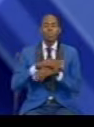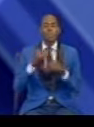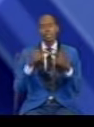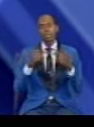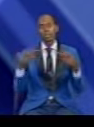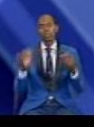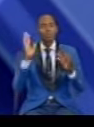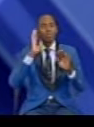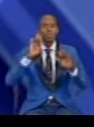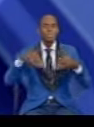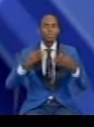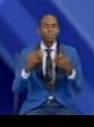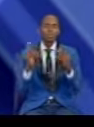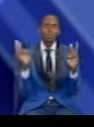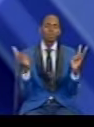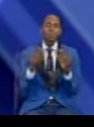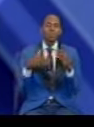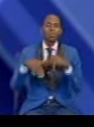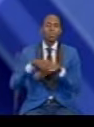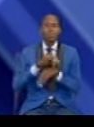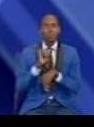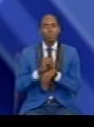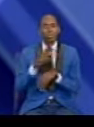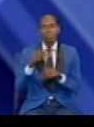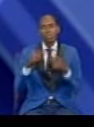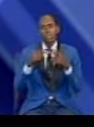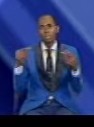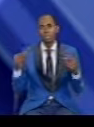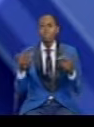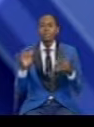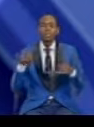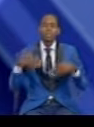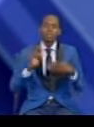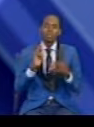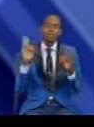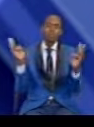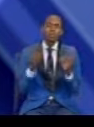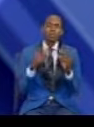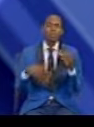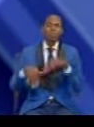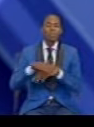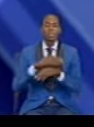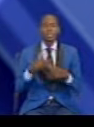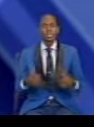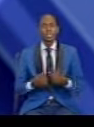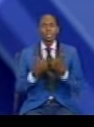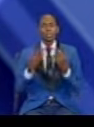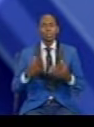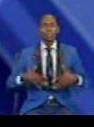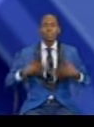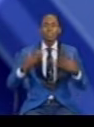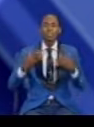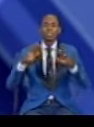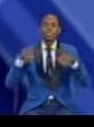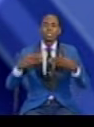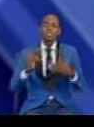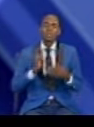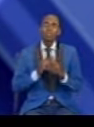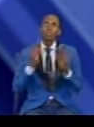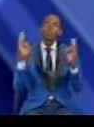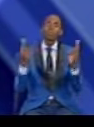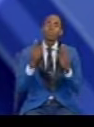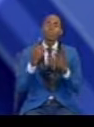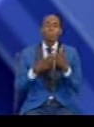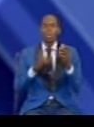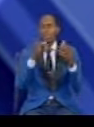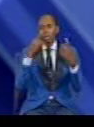victory over the works of the devil. It will give us victory over the challenges of life. It will give us victory over what is happening in the